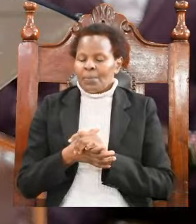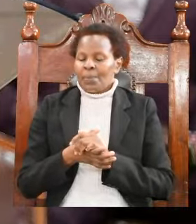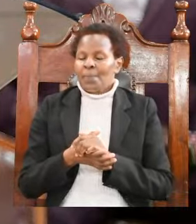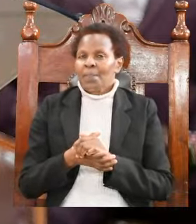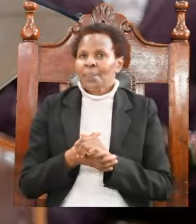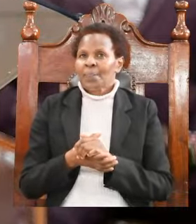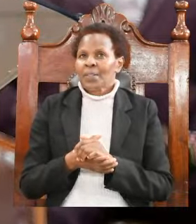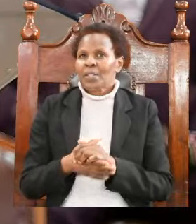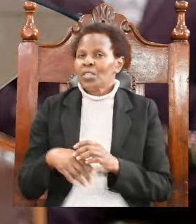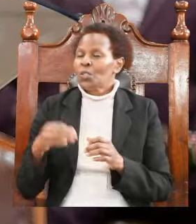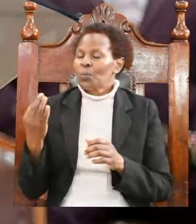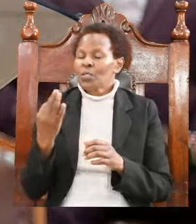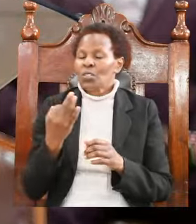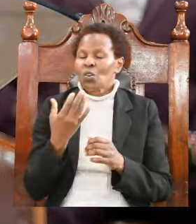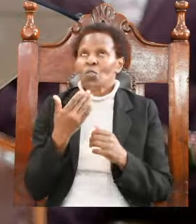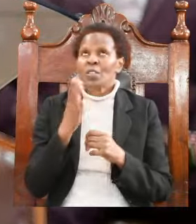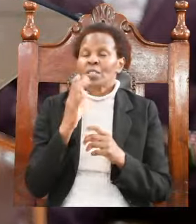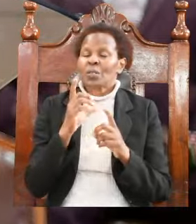And in this preaching of the word,